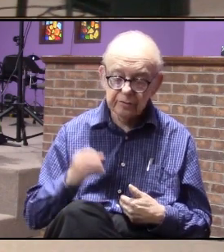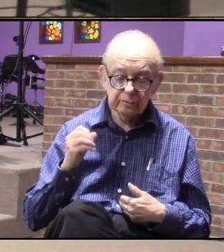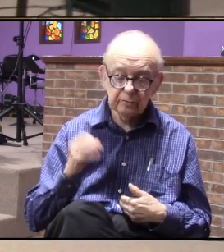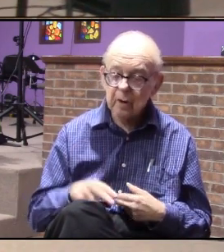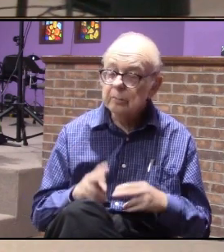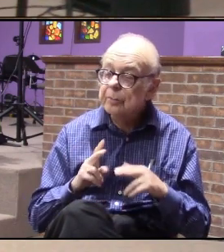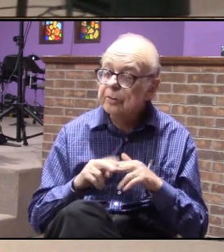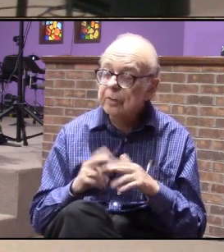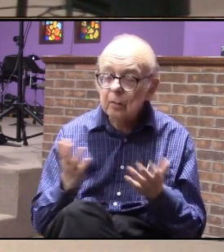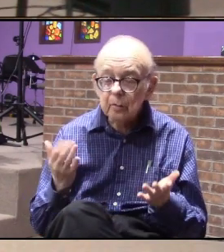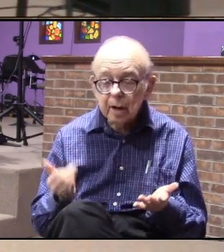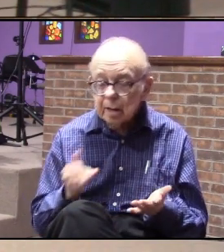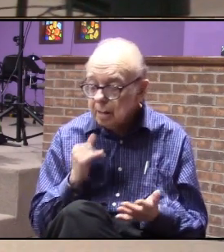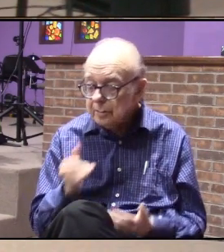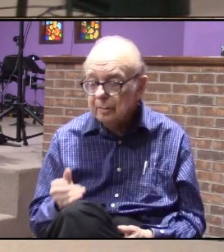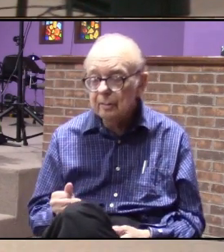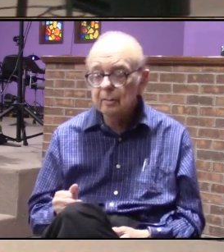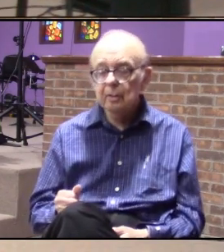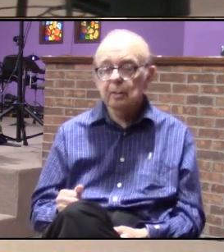salt?